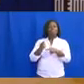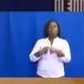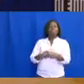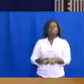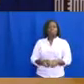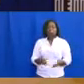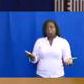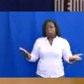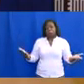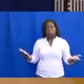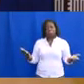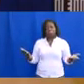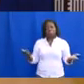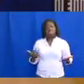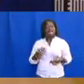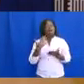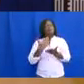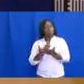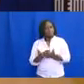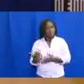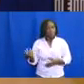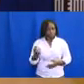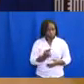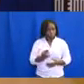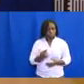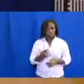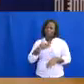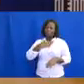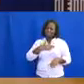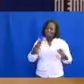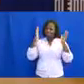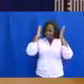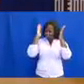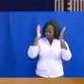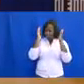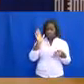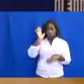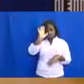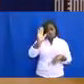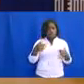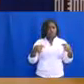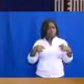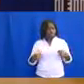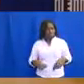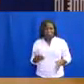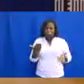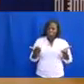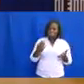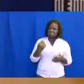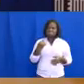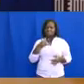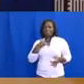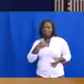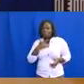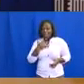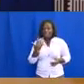Nevertheless, I implore you to pay attention to your health. When you begin to experience symptoms